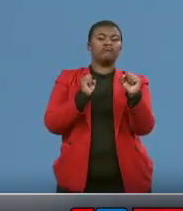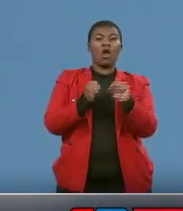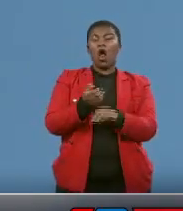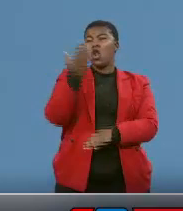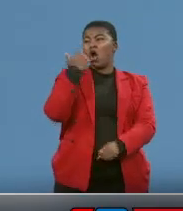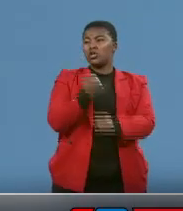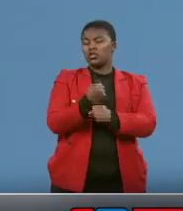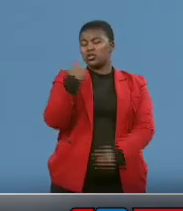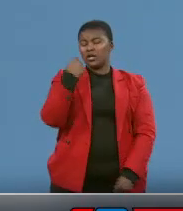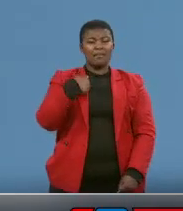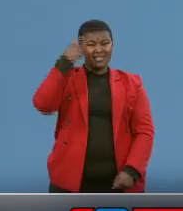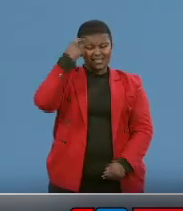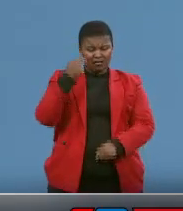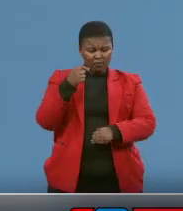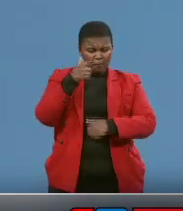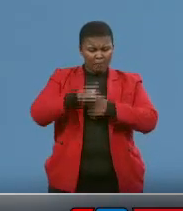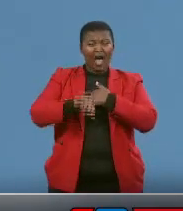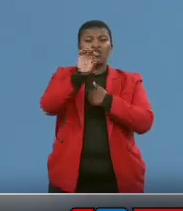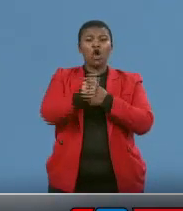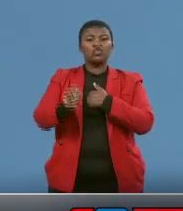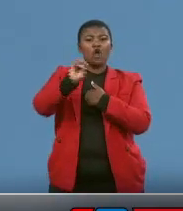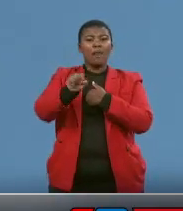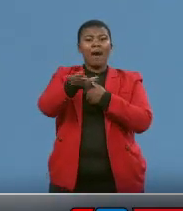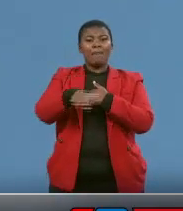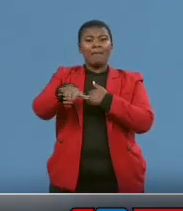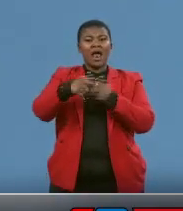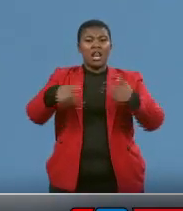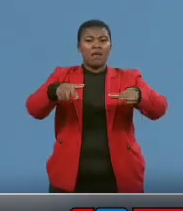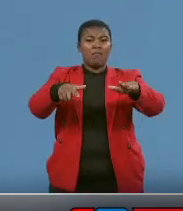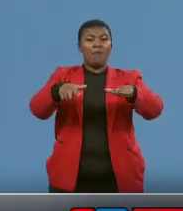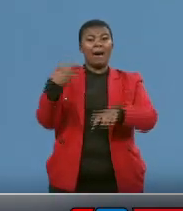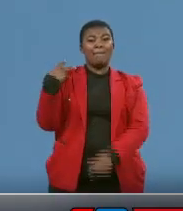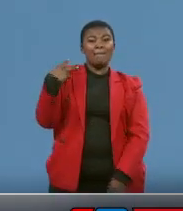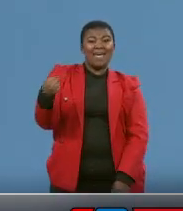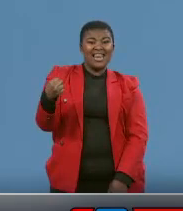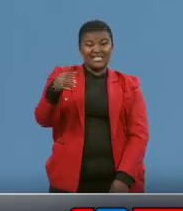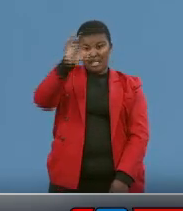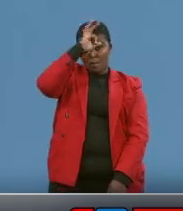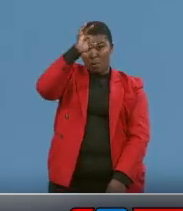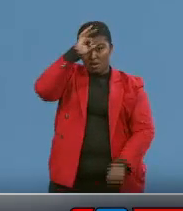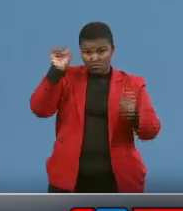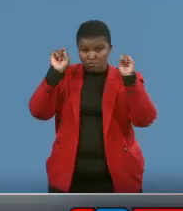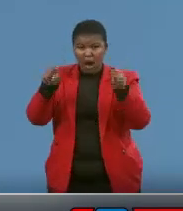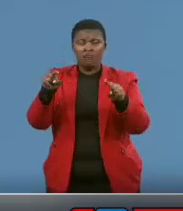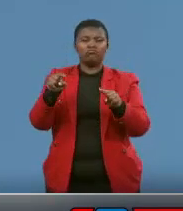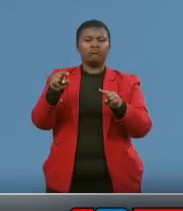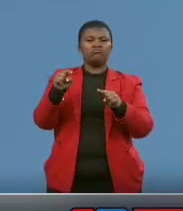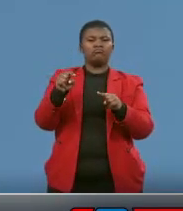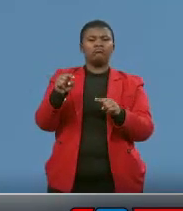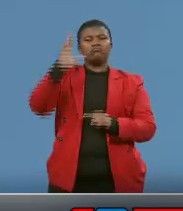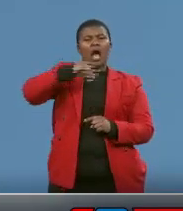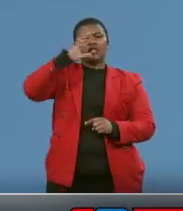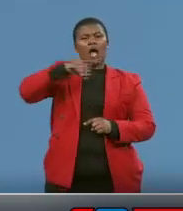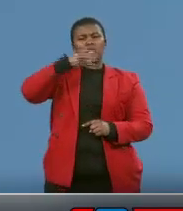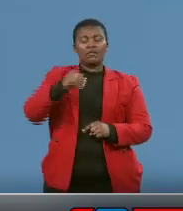last year, I think it was October, in Thohoyandou, Minister of Police was addressing the people. The interpreter that